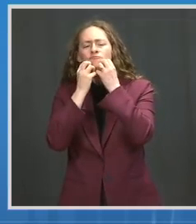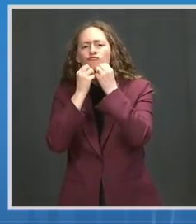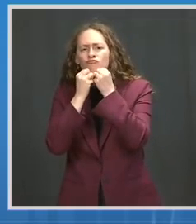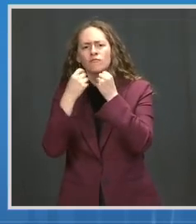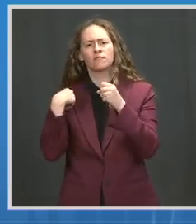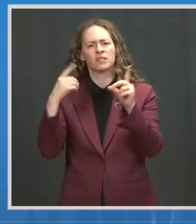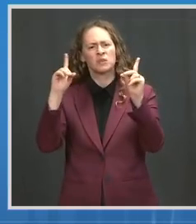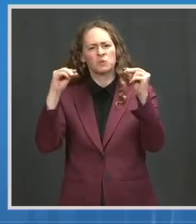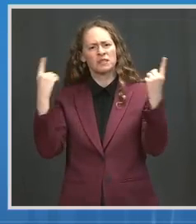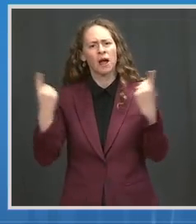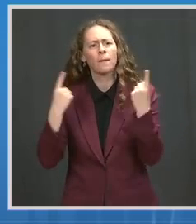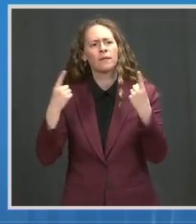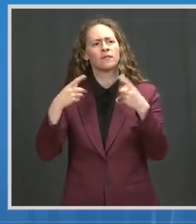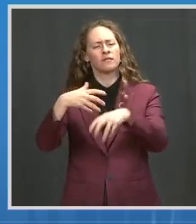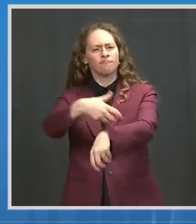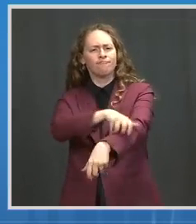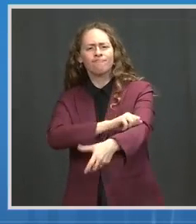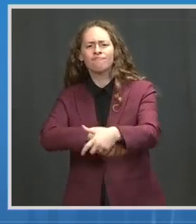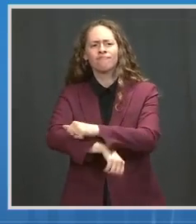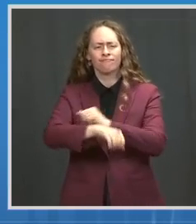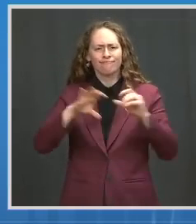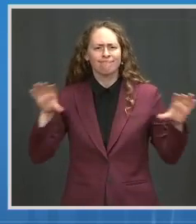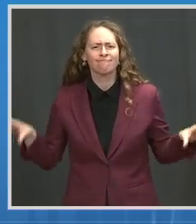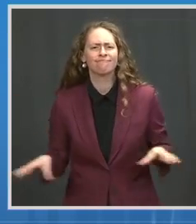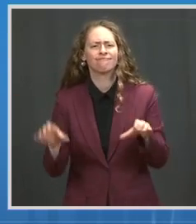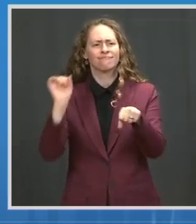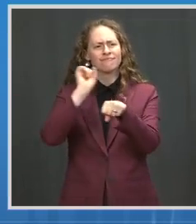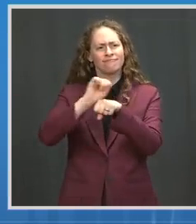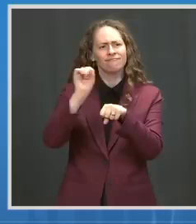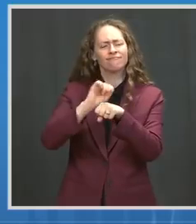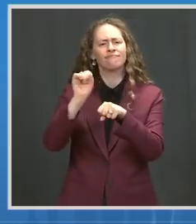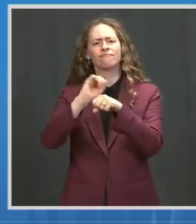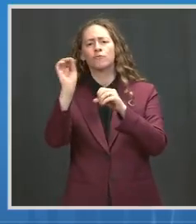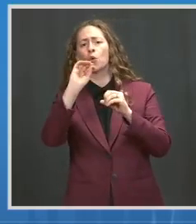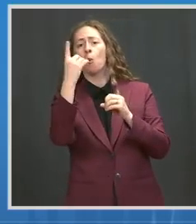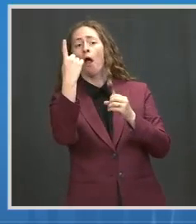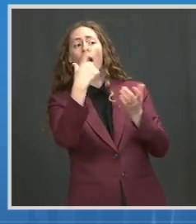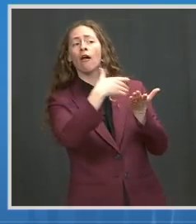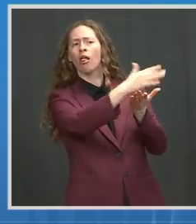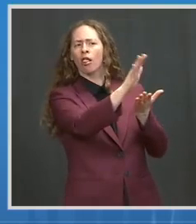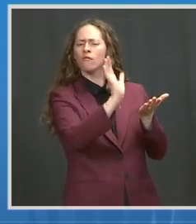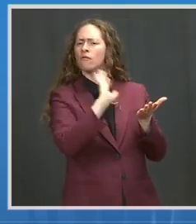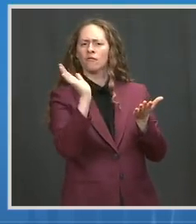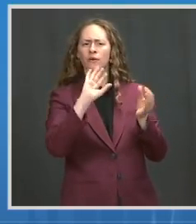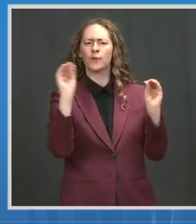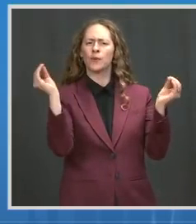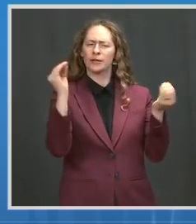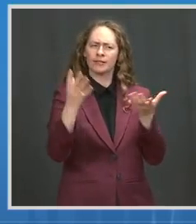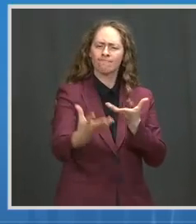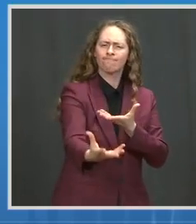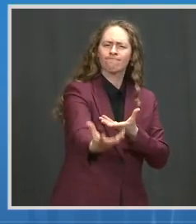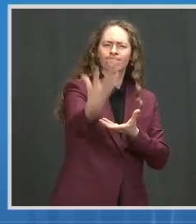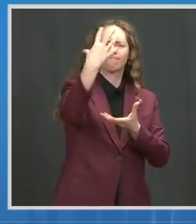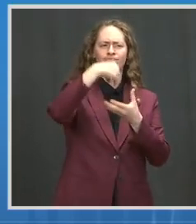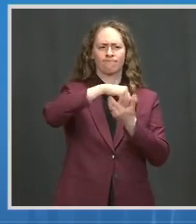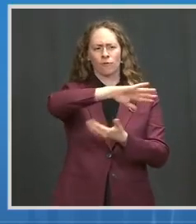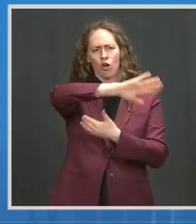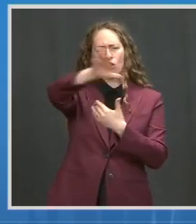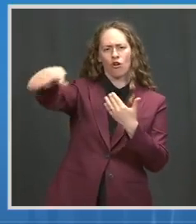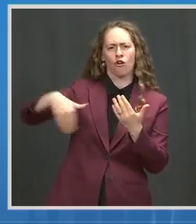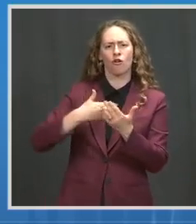together and leaving no one out, empathetic to what ordinary Americans are going through, and leading with equity at every turn.